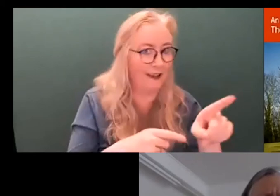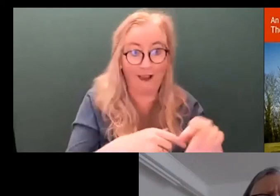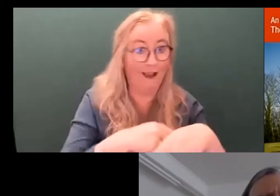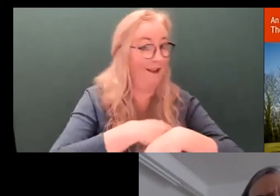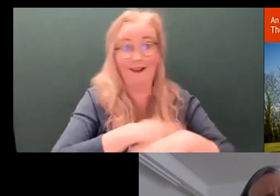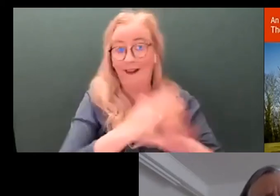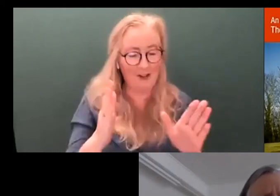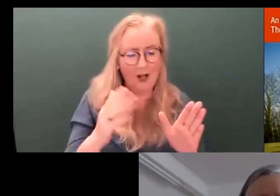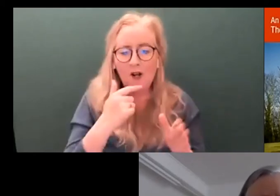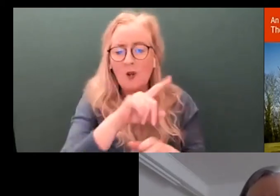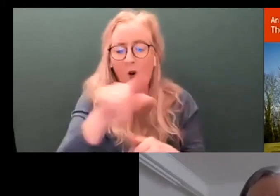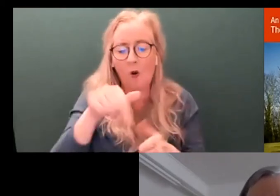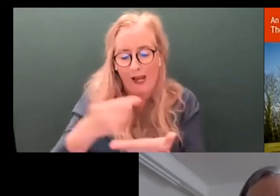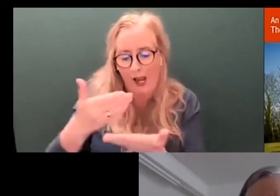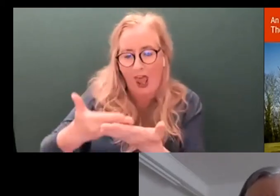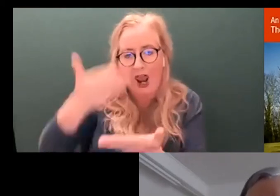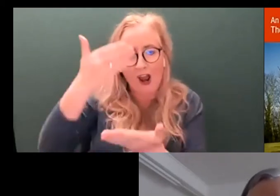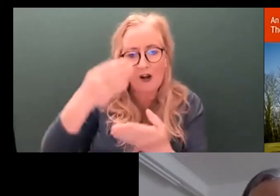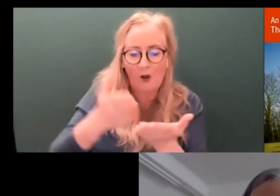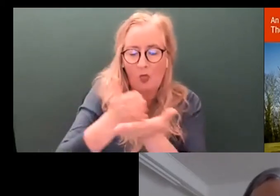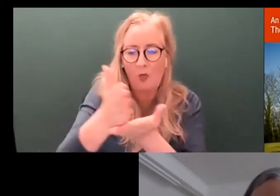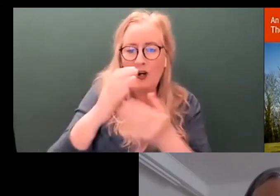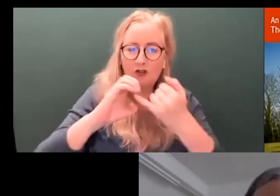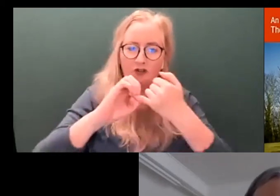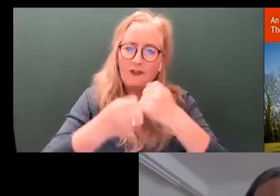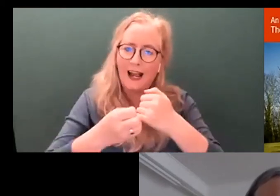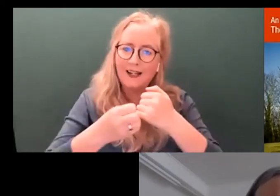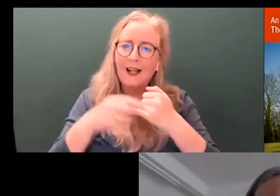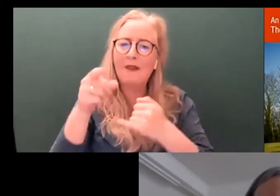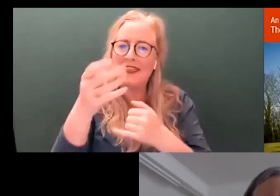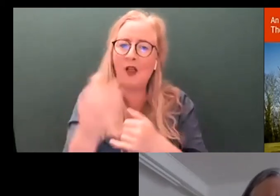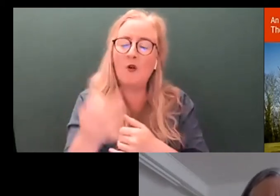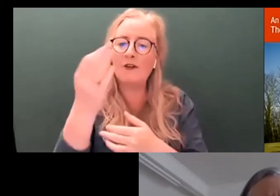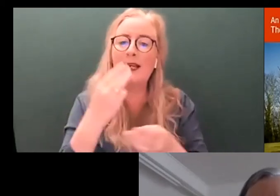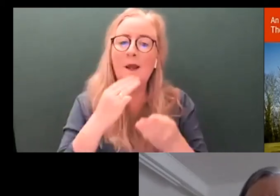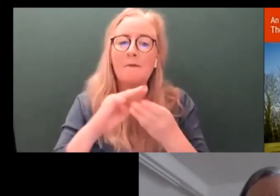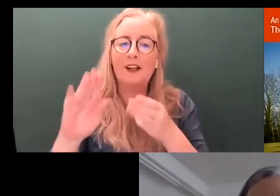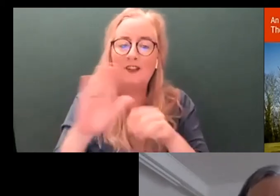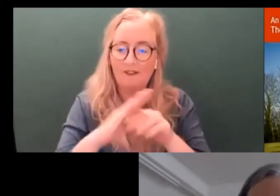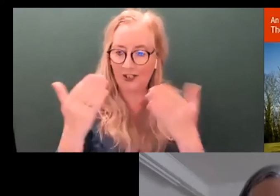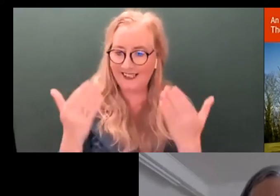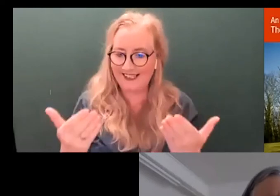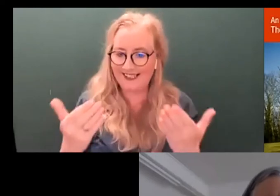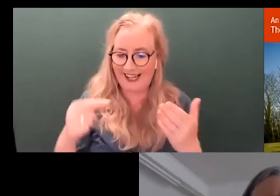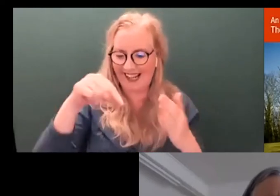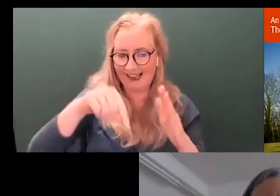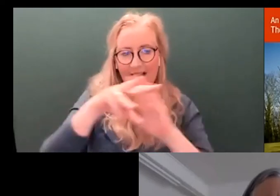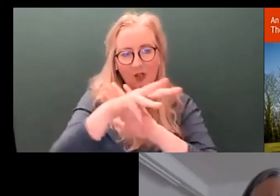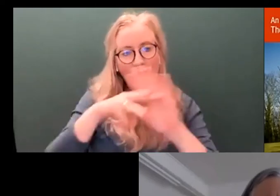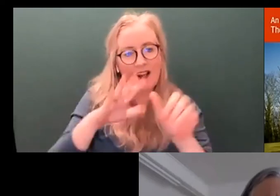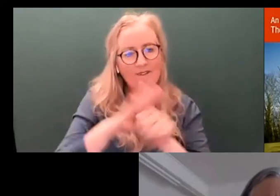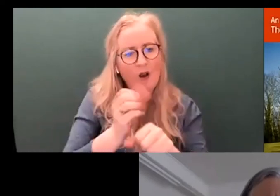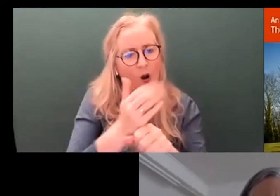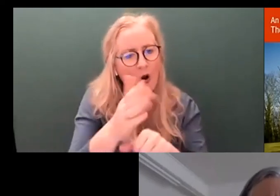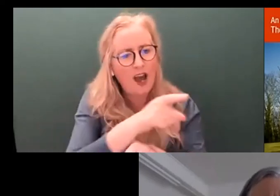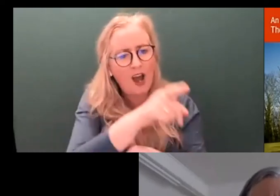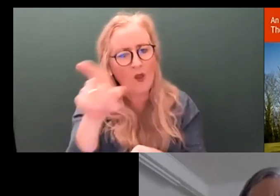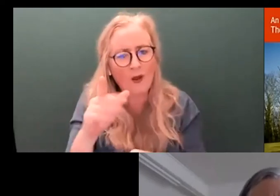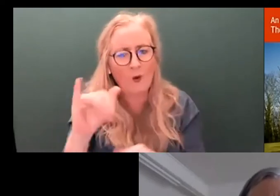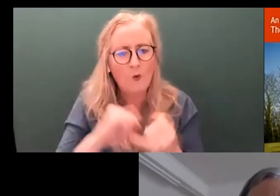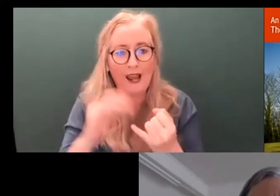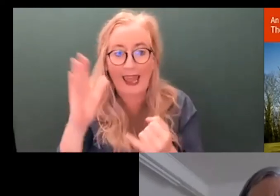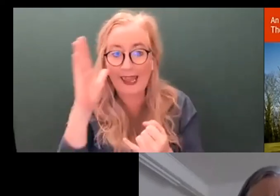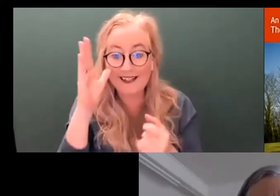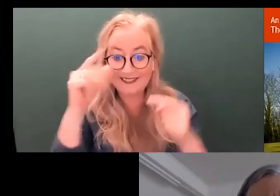we only learn by trying. And it's a great message for today, for this week, for all of you listening in,